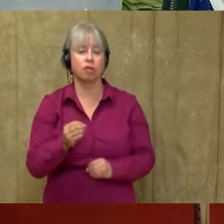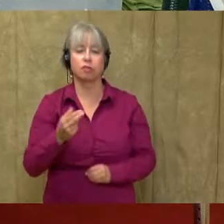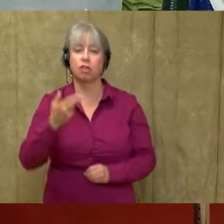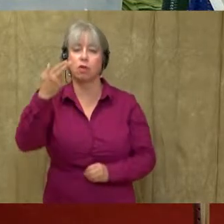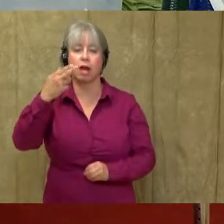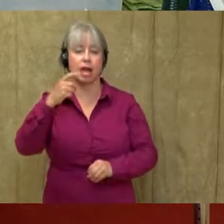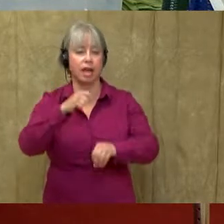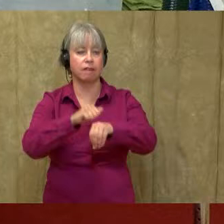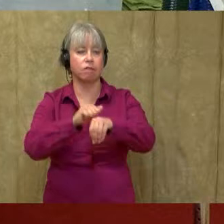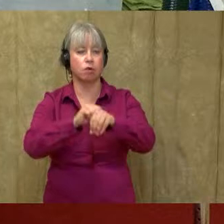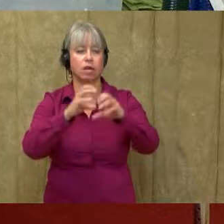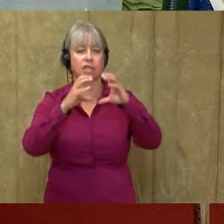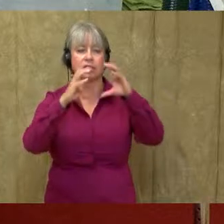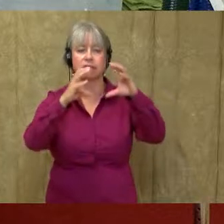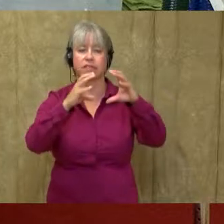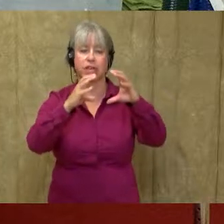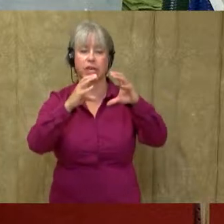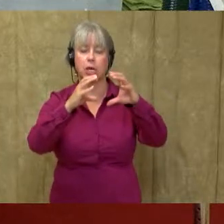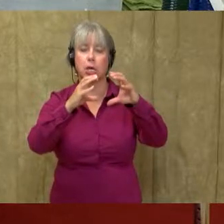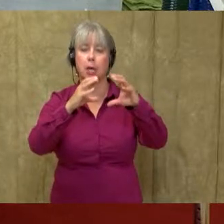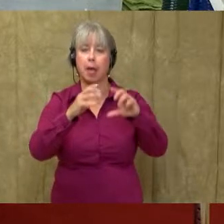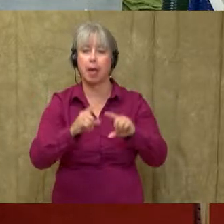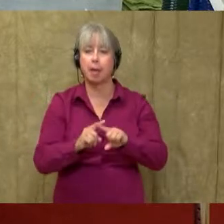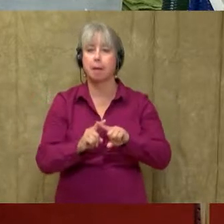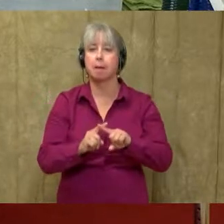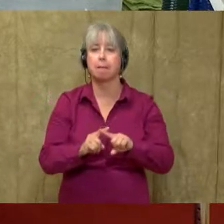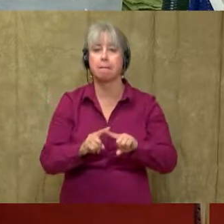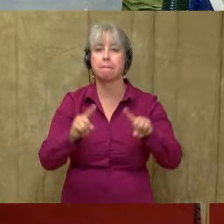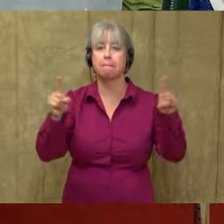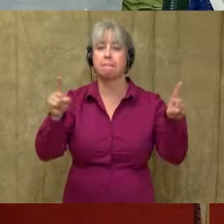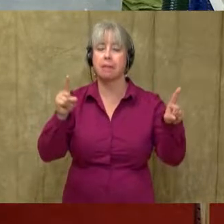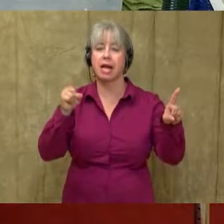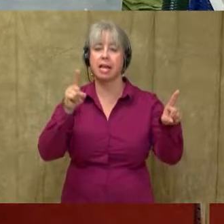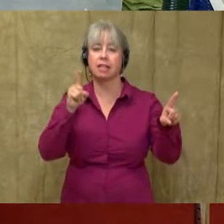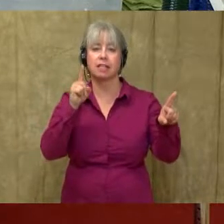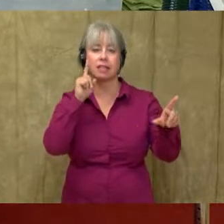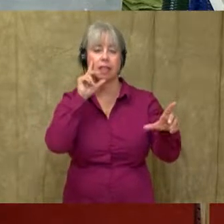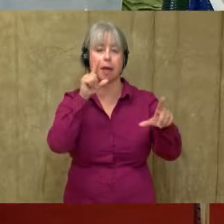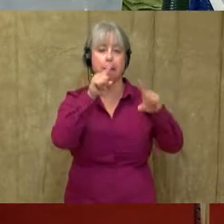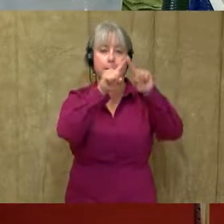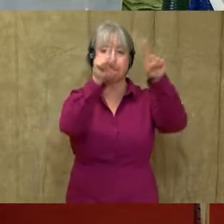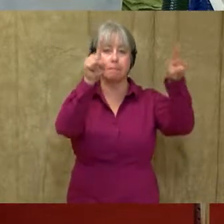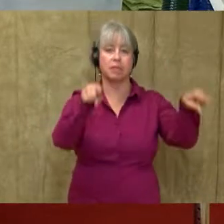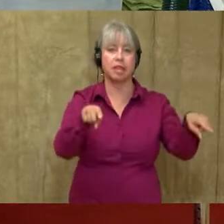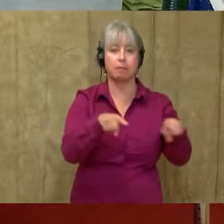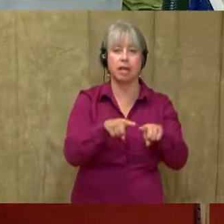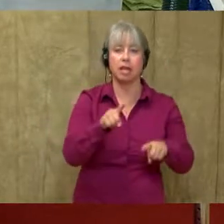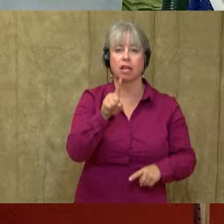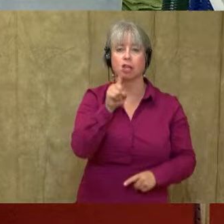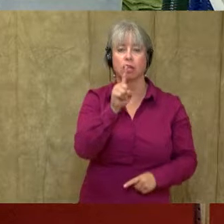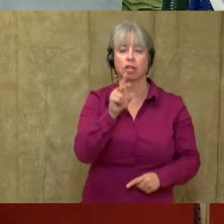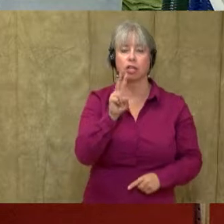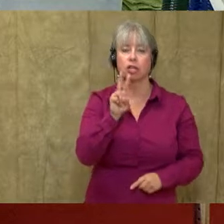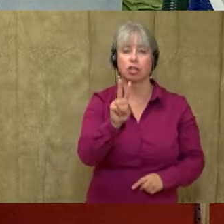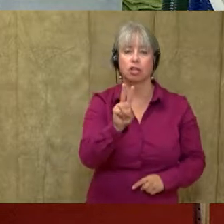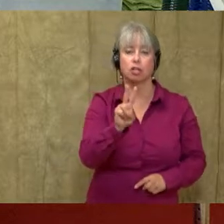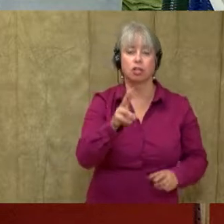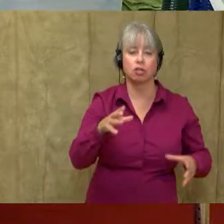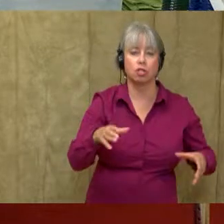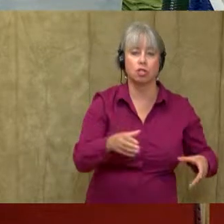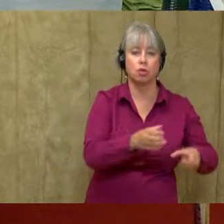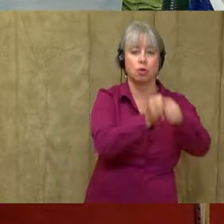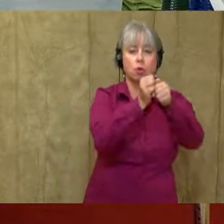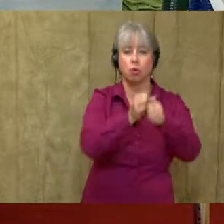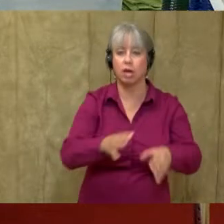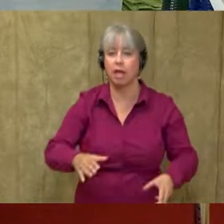a sphere. However, though, if you look at that first box, it says that 2 cones, the volume of 2